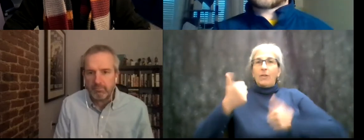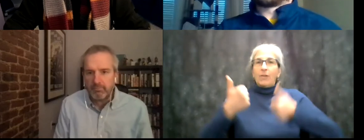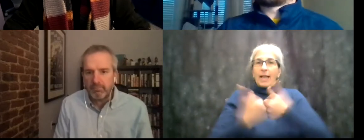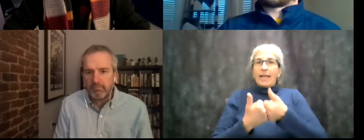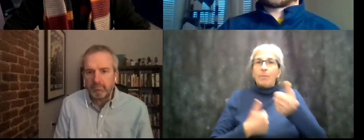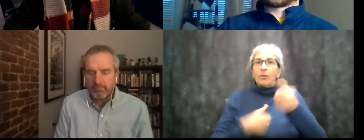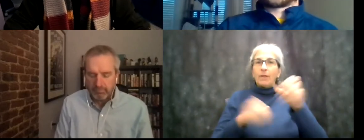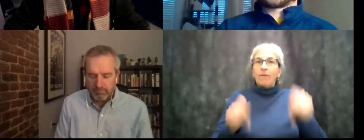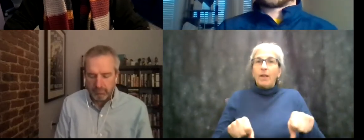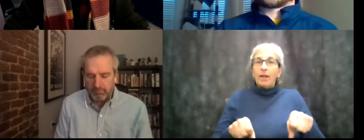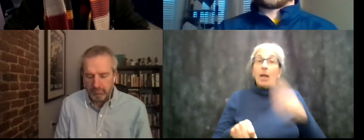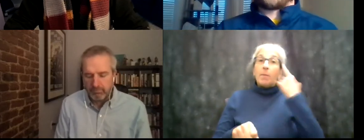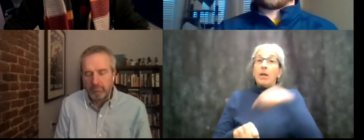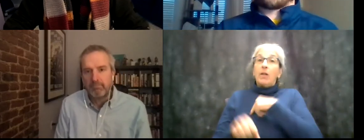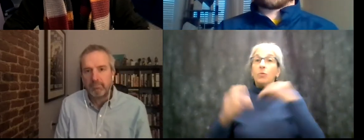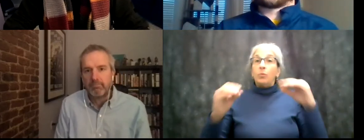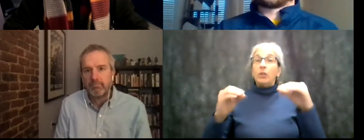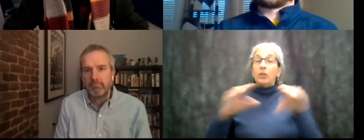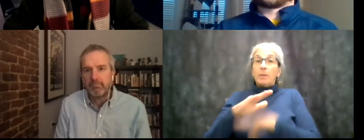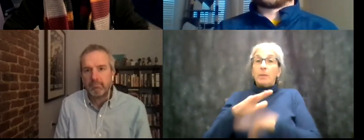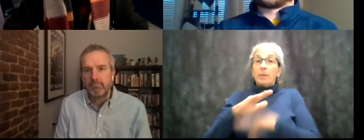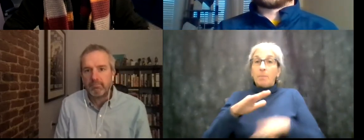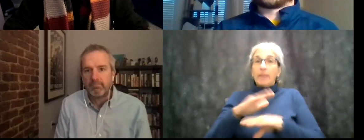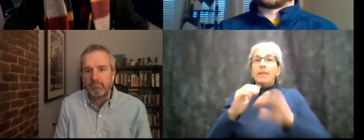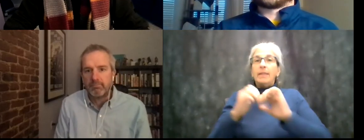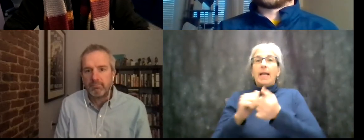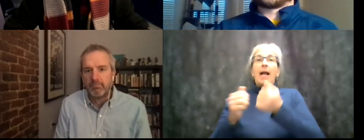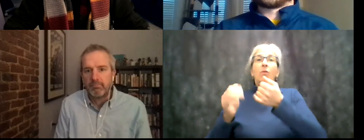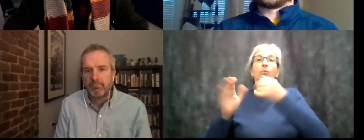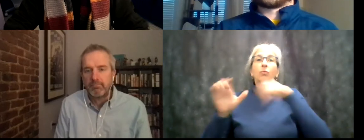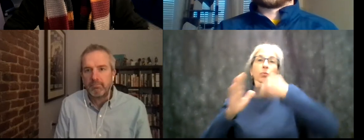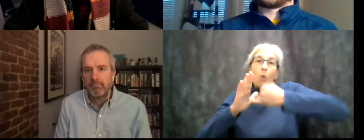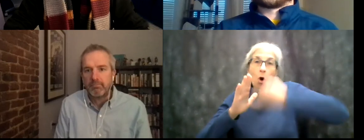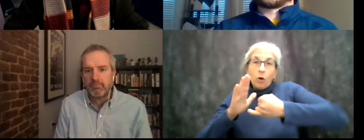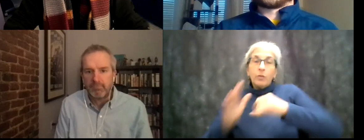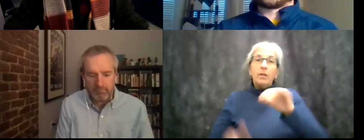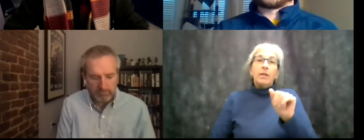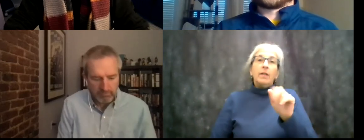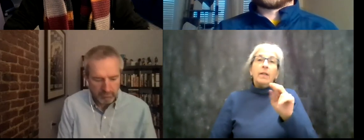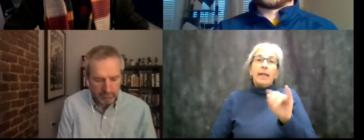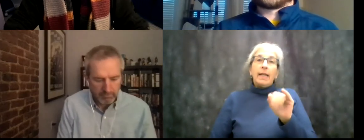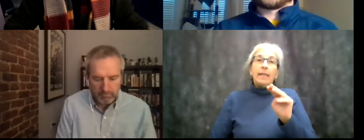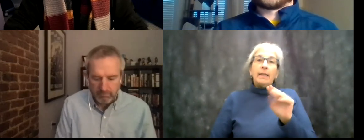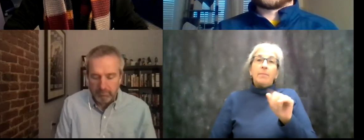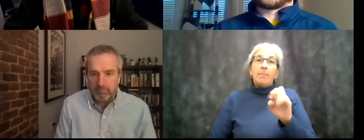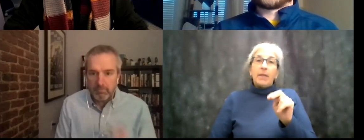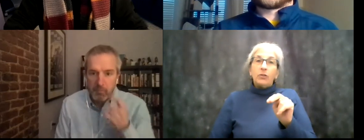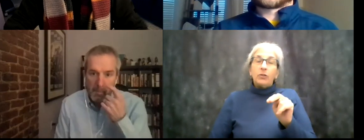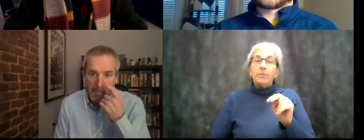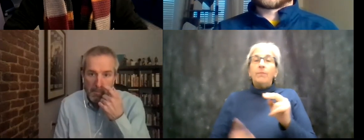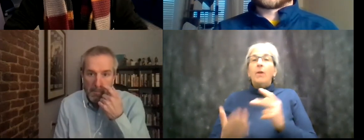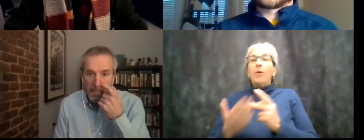but you could do it because we do teach you the basics of how to make art and animation and programming